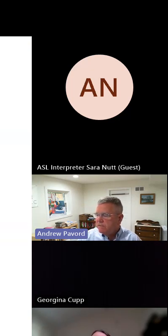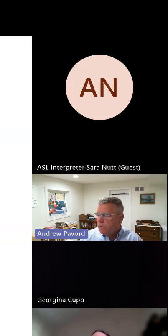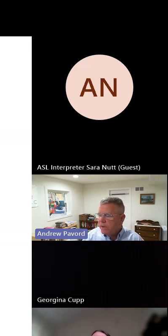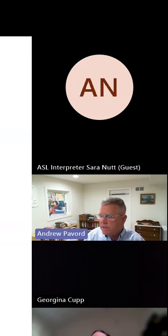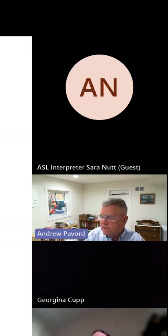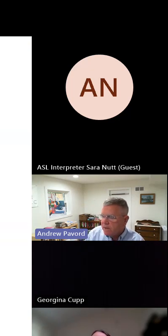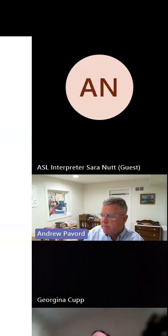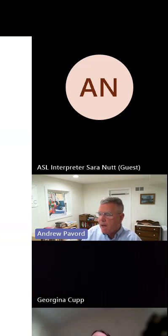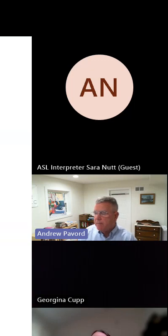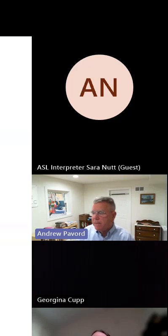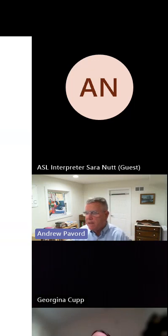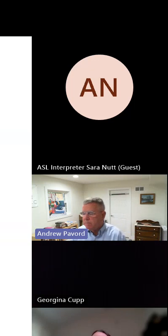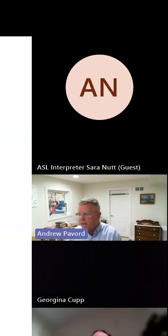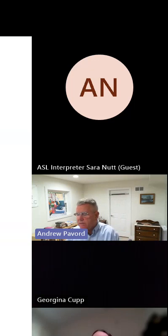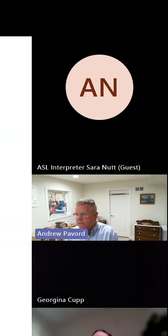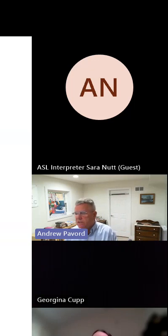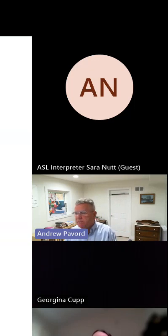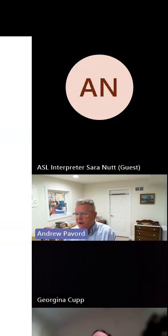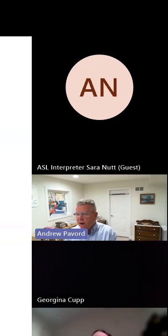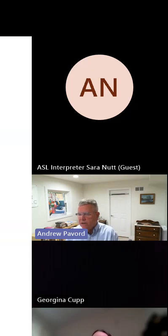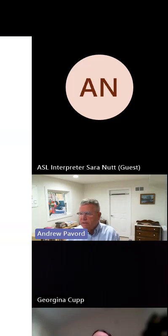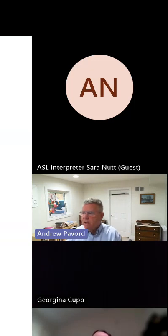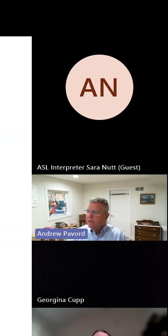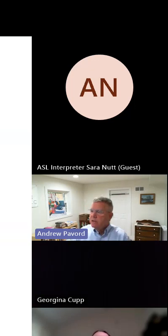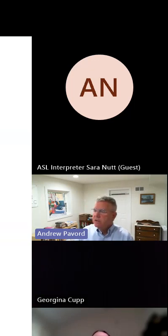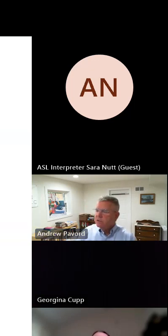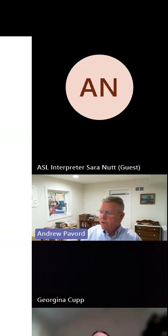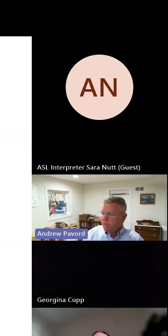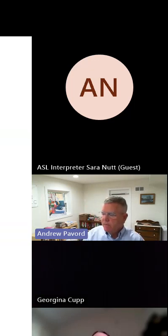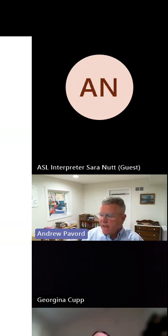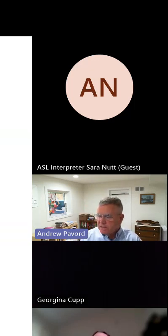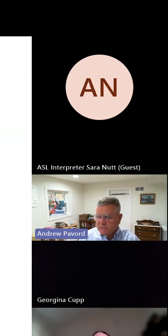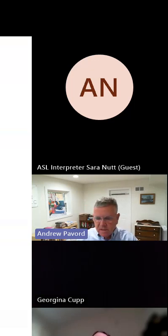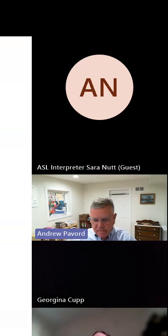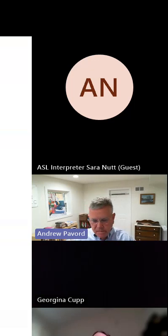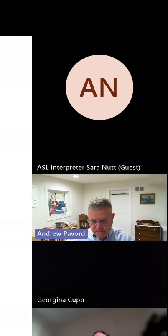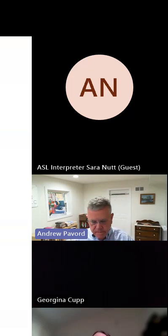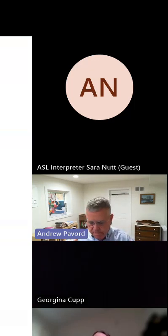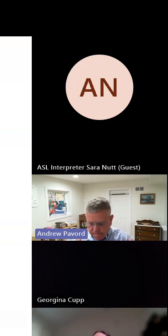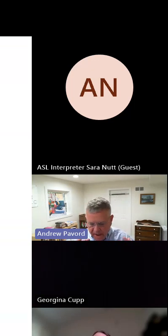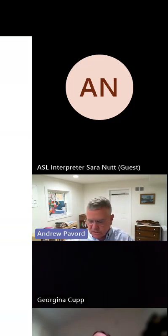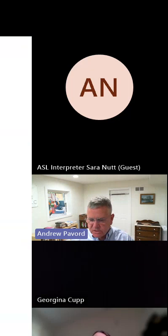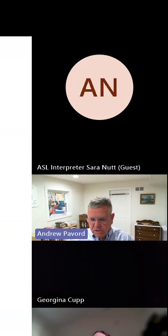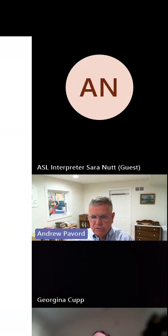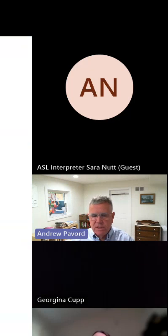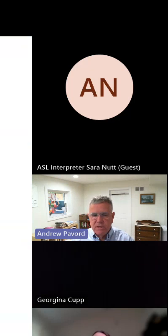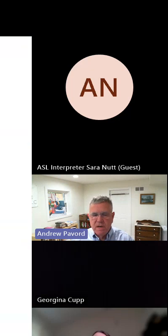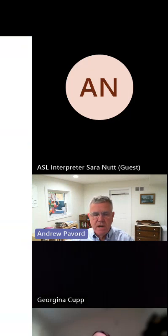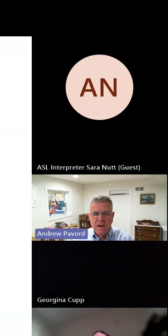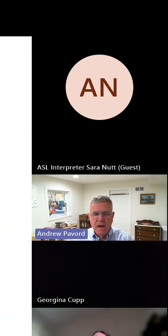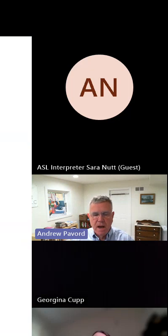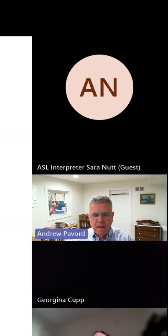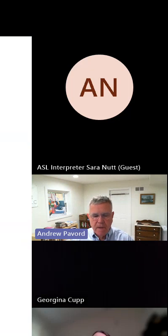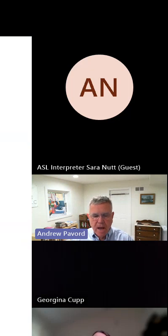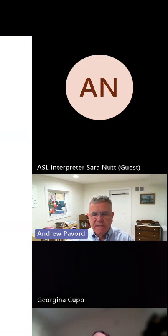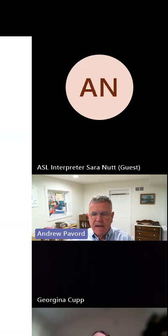then 1940 is unobligated balances expiring. So that's the balances that you